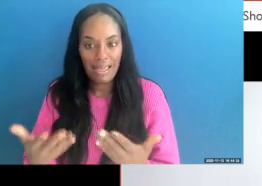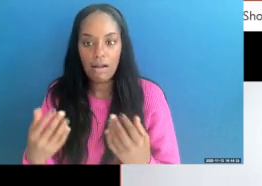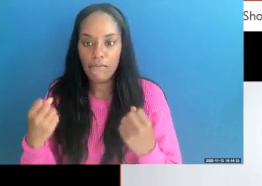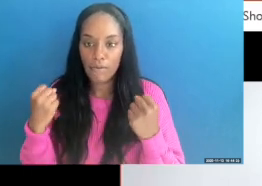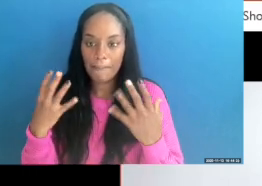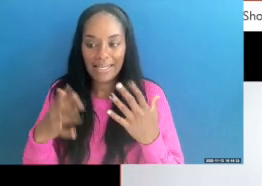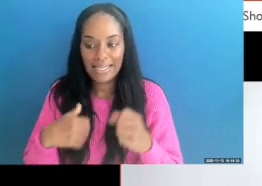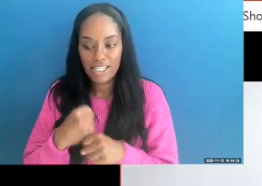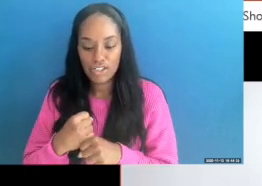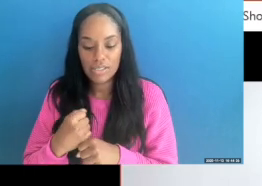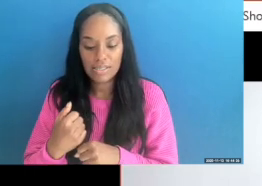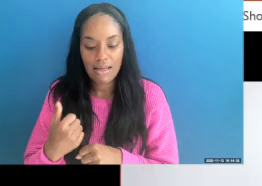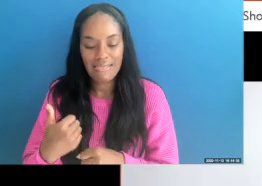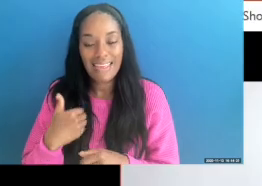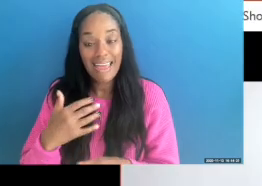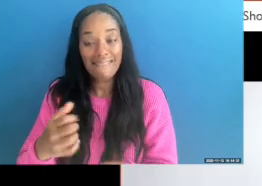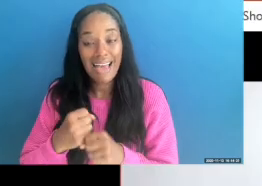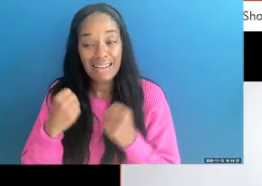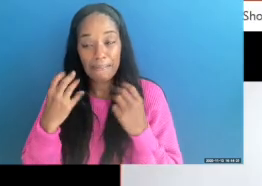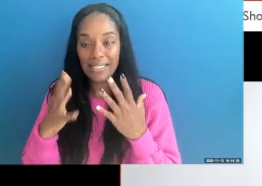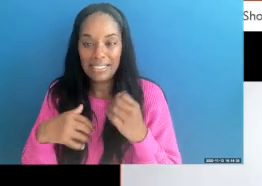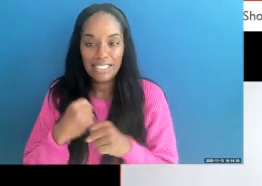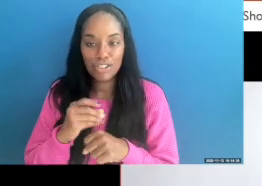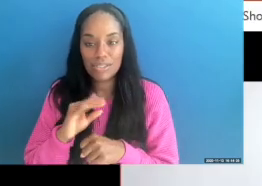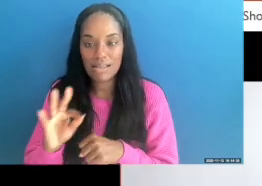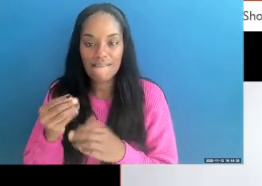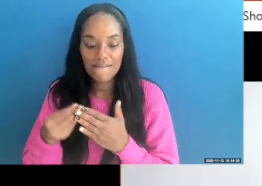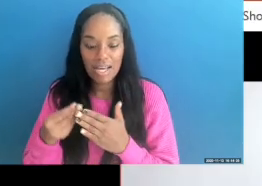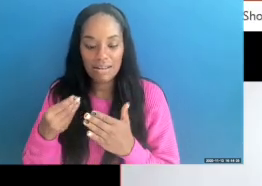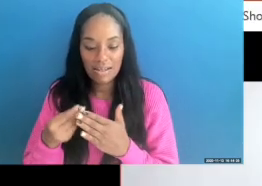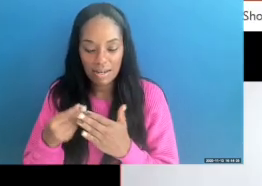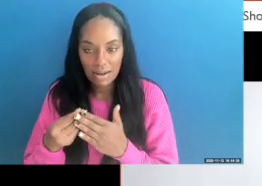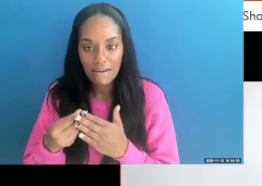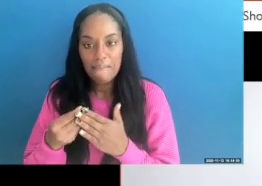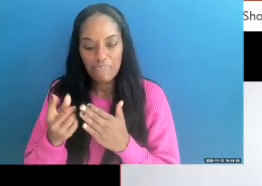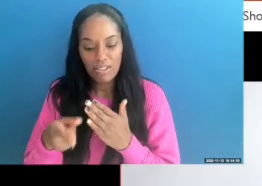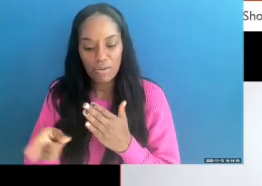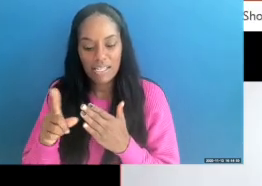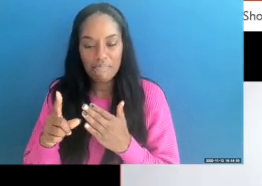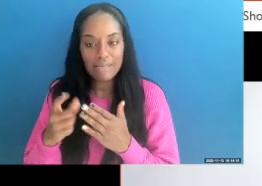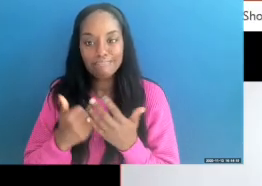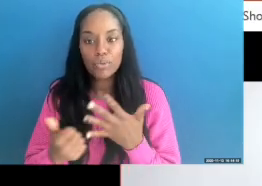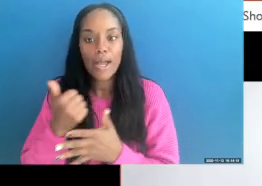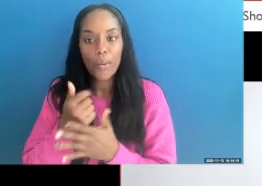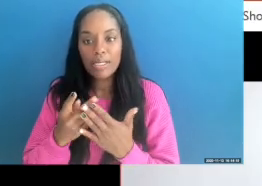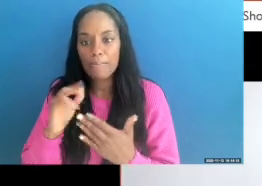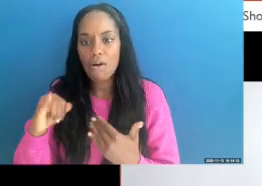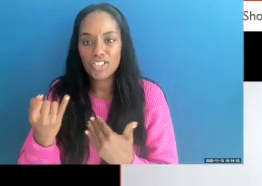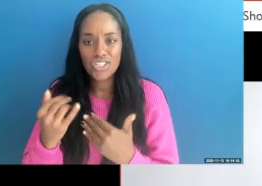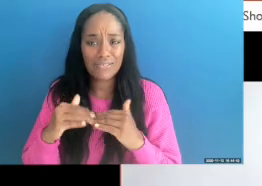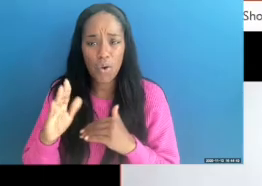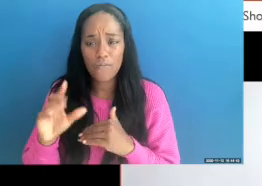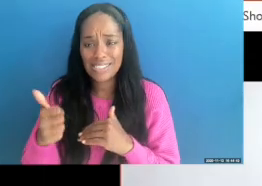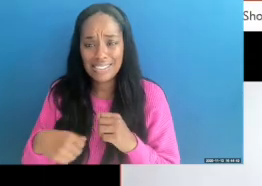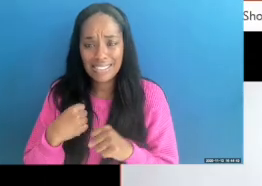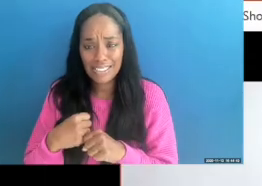programs that have existed for multiple years, that have received multiple years of funding. Those have